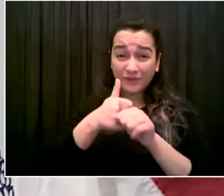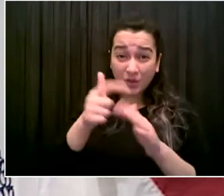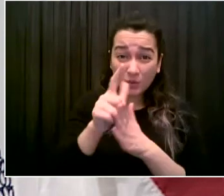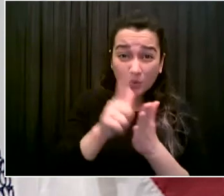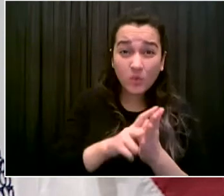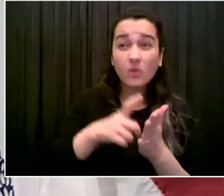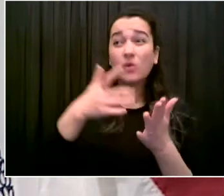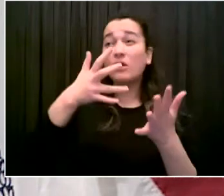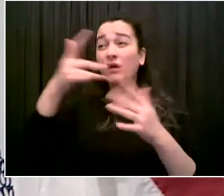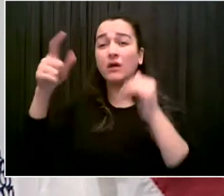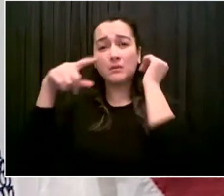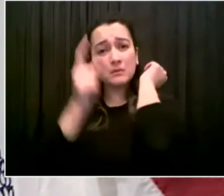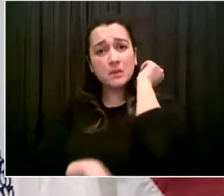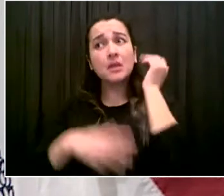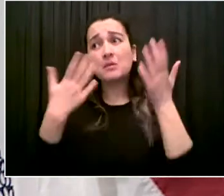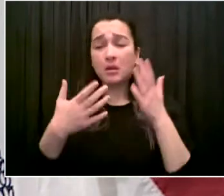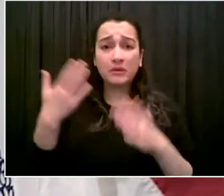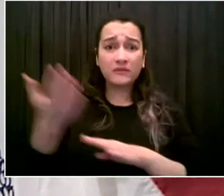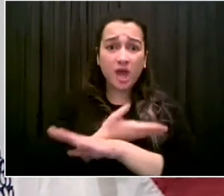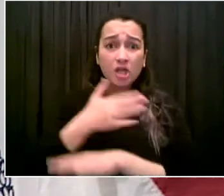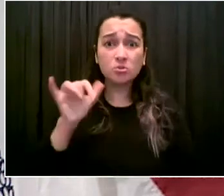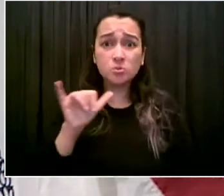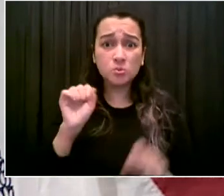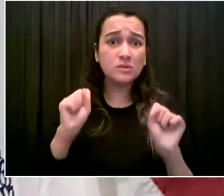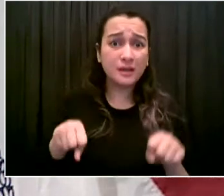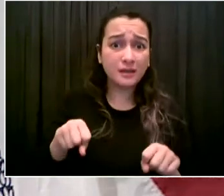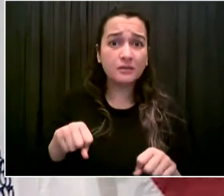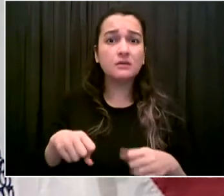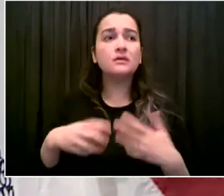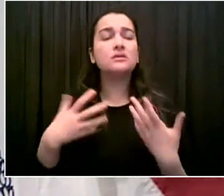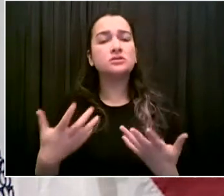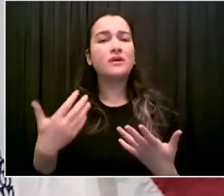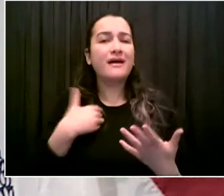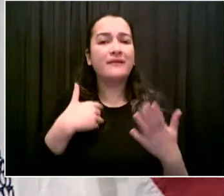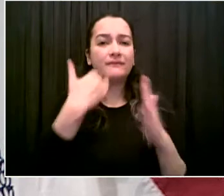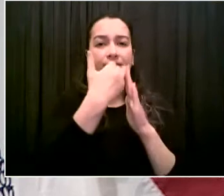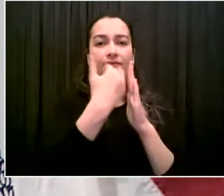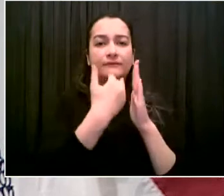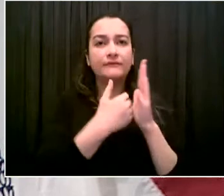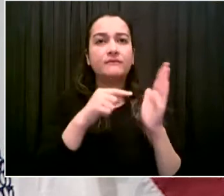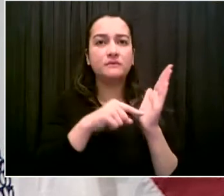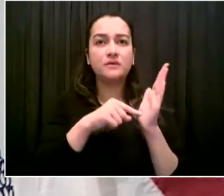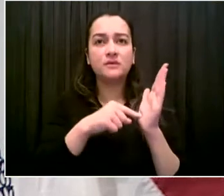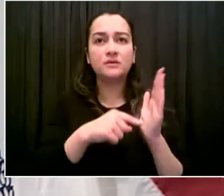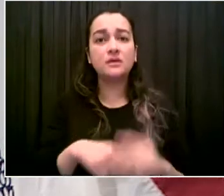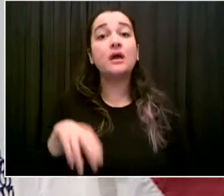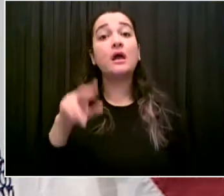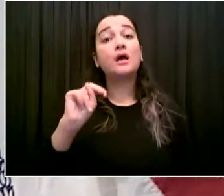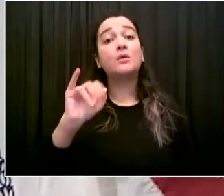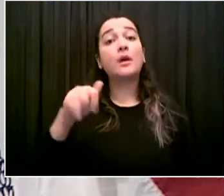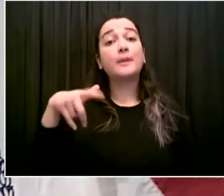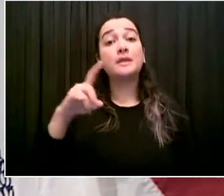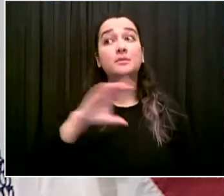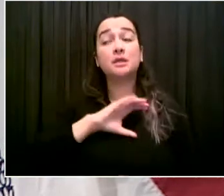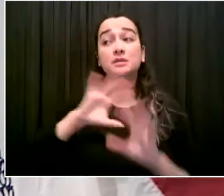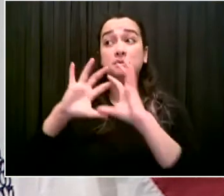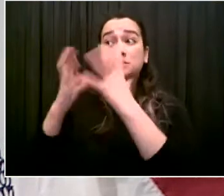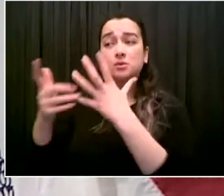MOU. And that's the way forward. But I think it took a lot of work, including working with the CCRB